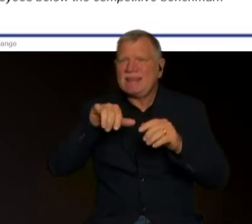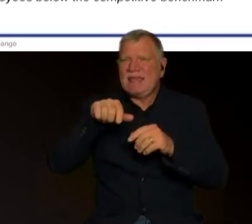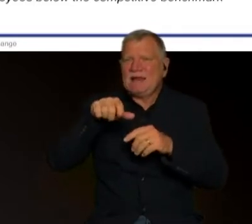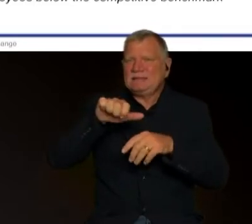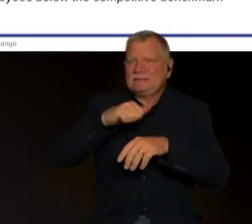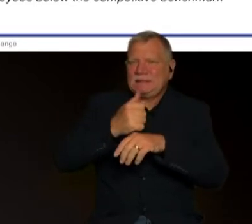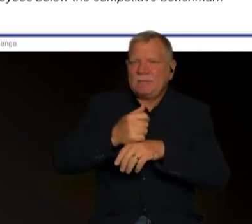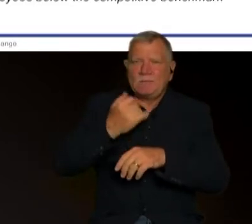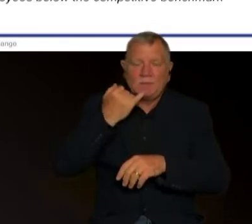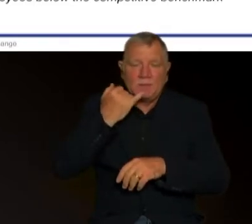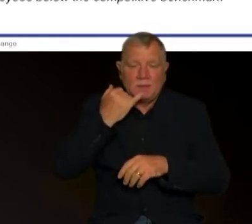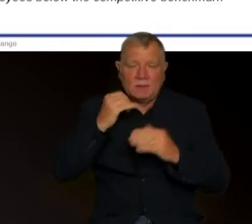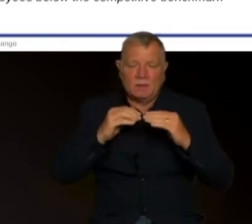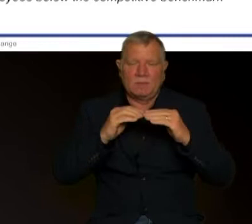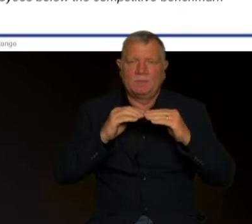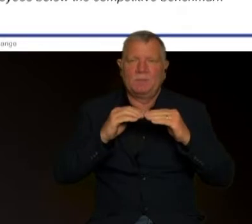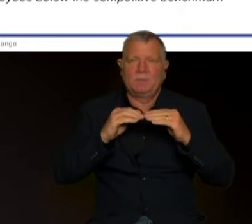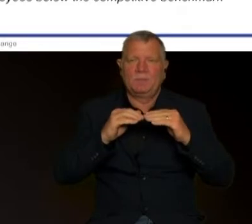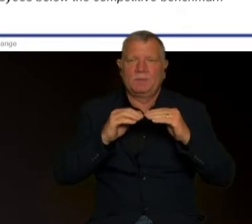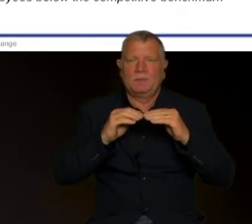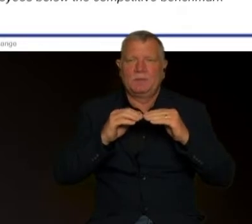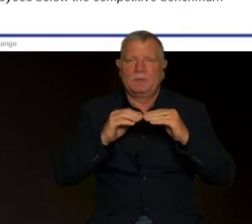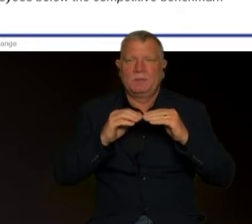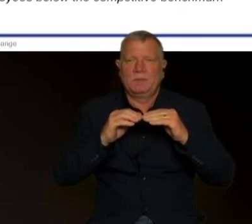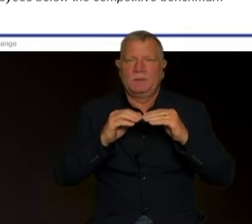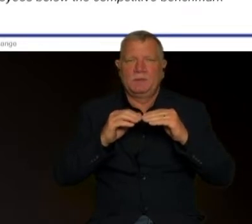line, establishes if the employee...